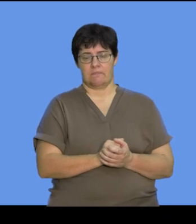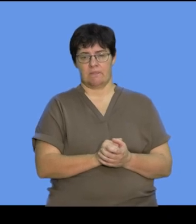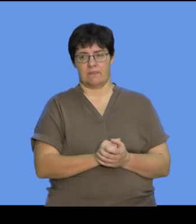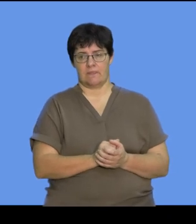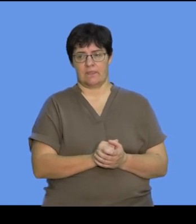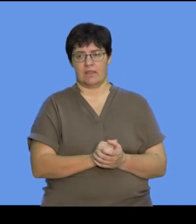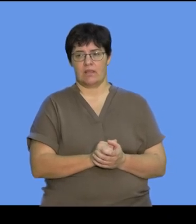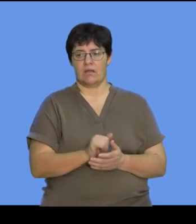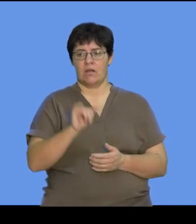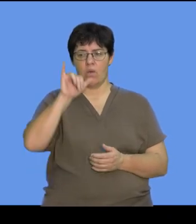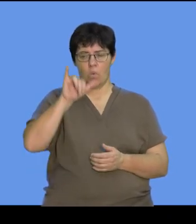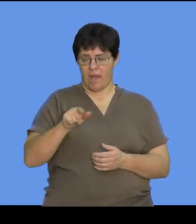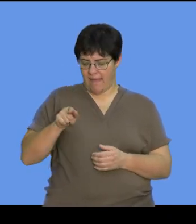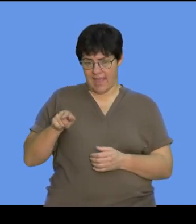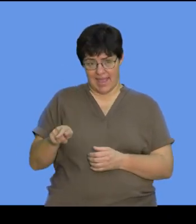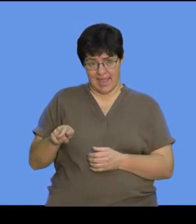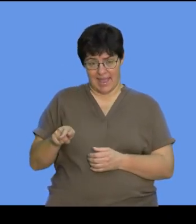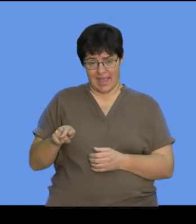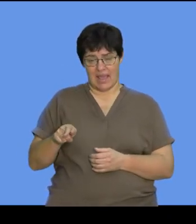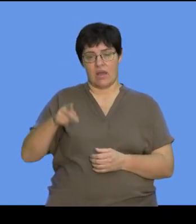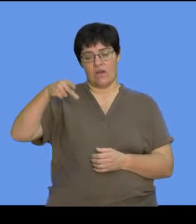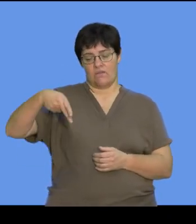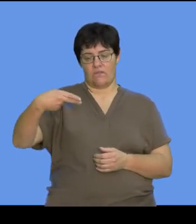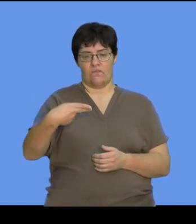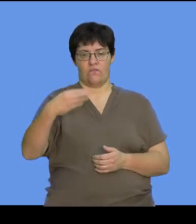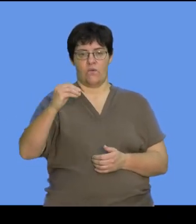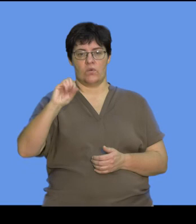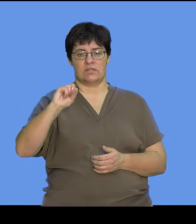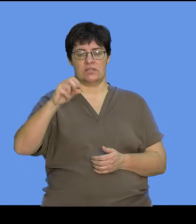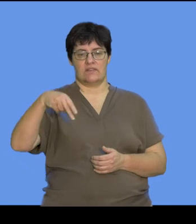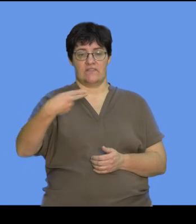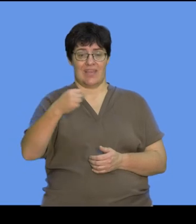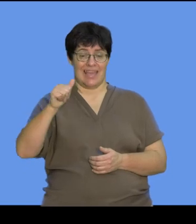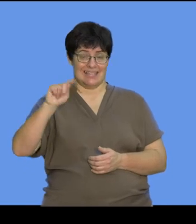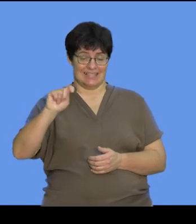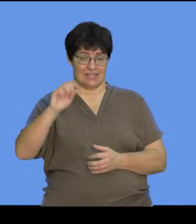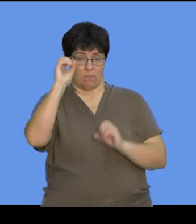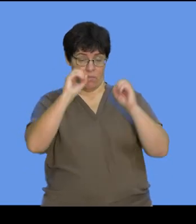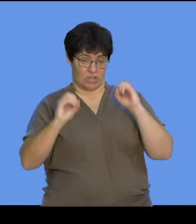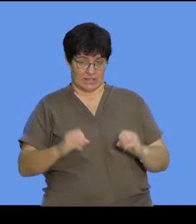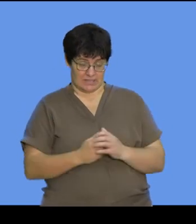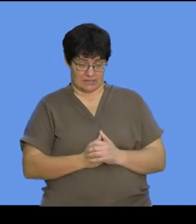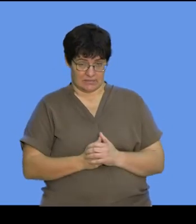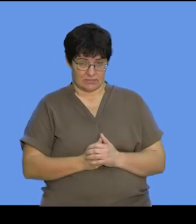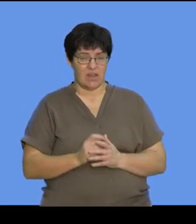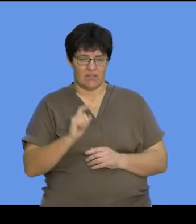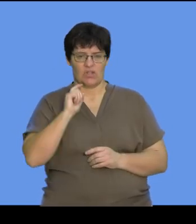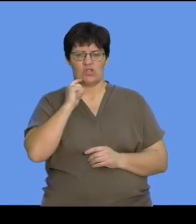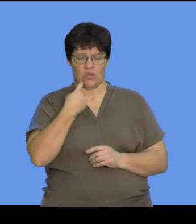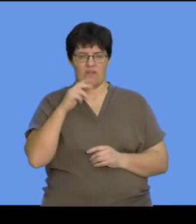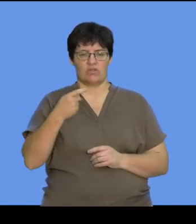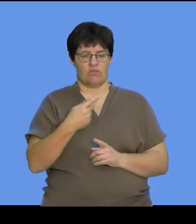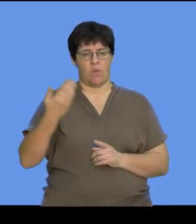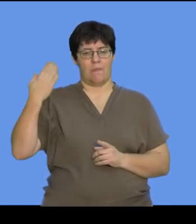Okay? Y would be pointing to the phosphate molecule. So we know that DNA contains